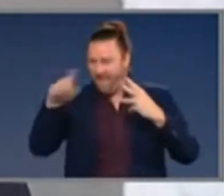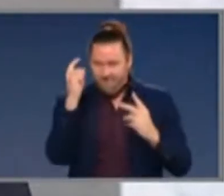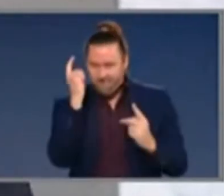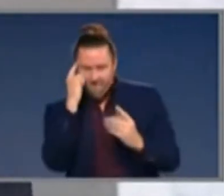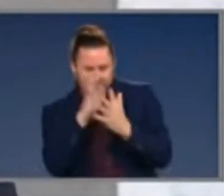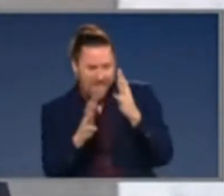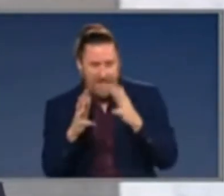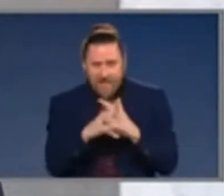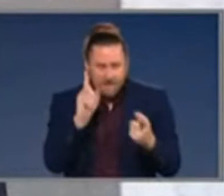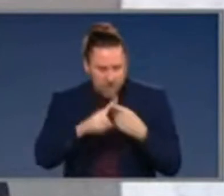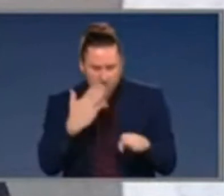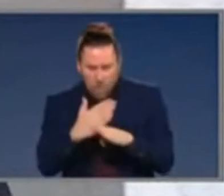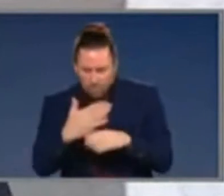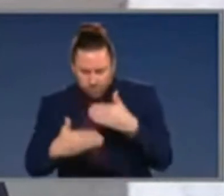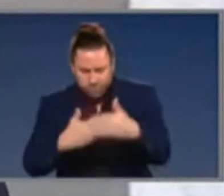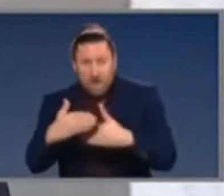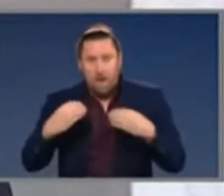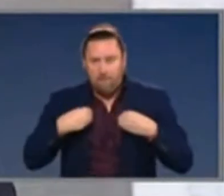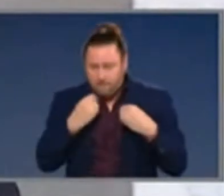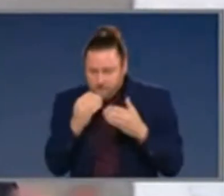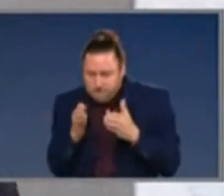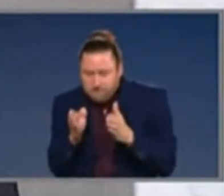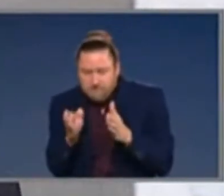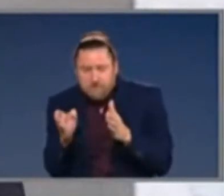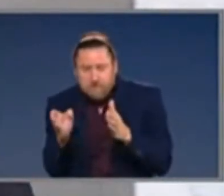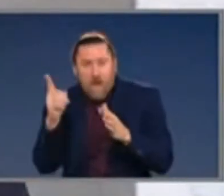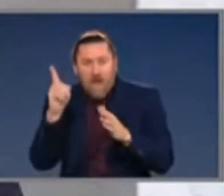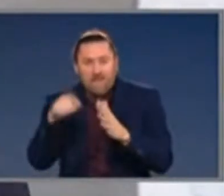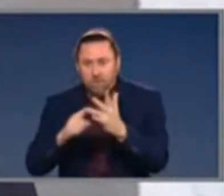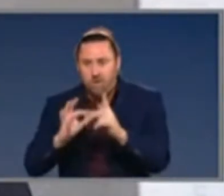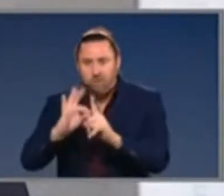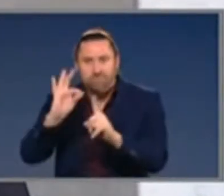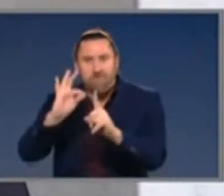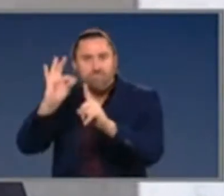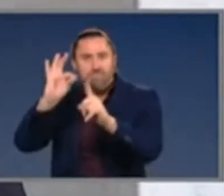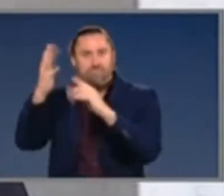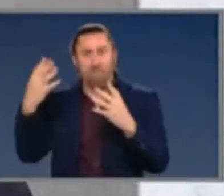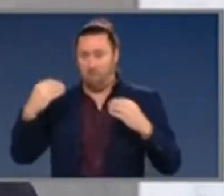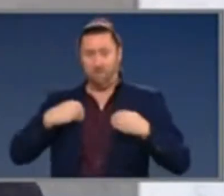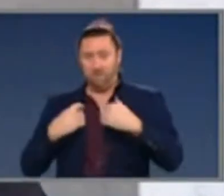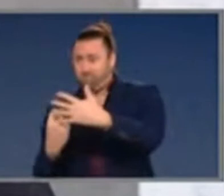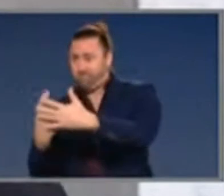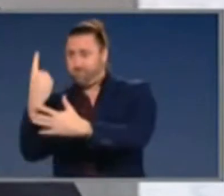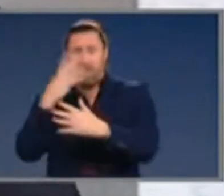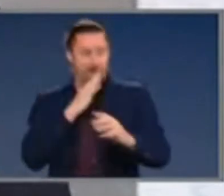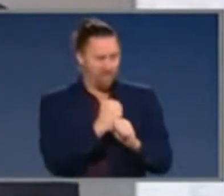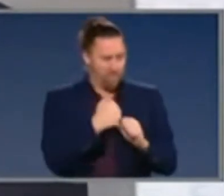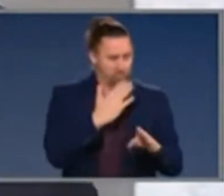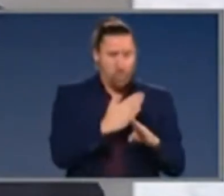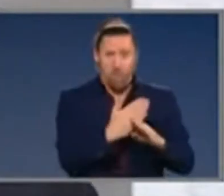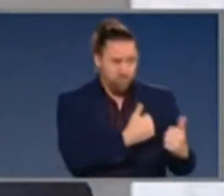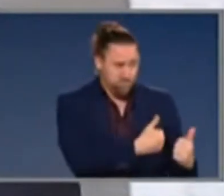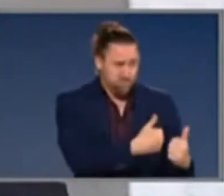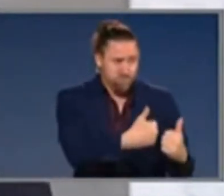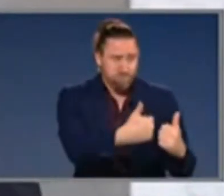work, grow their business, get themselves out of it. And when businesses are doing that and governments are doing what governments are doing, then it